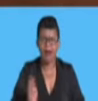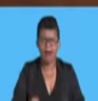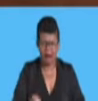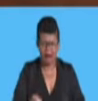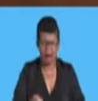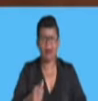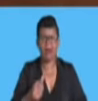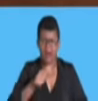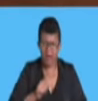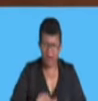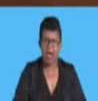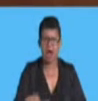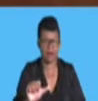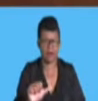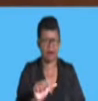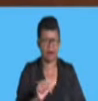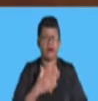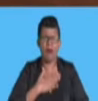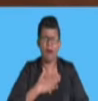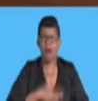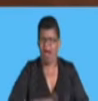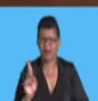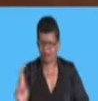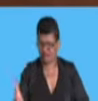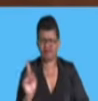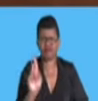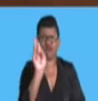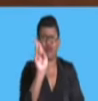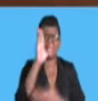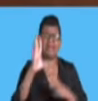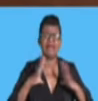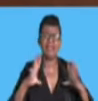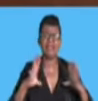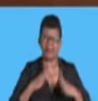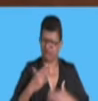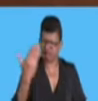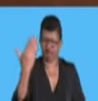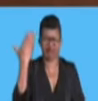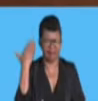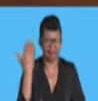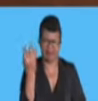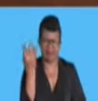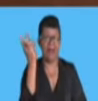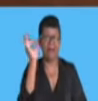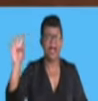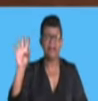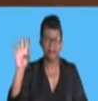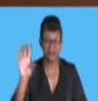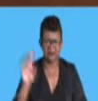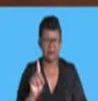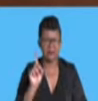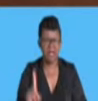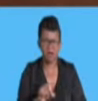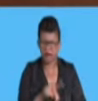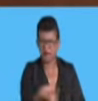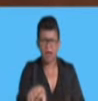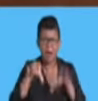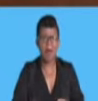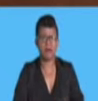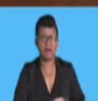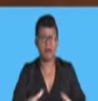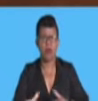present petitions as was done freely since independence, instead of it being curtailed by the imposition of